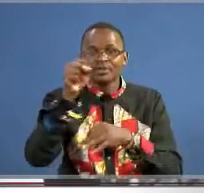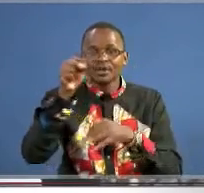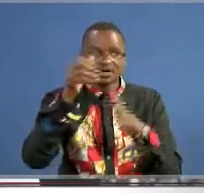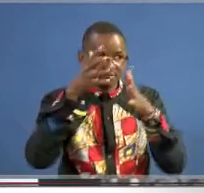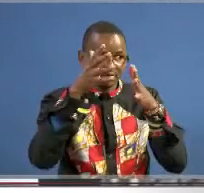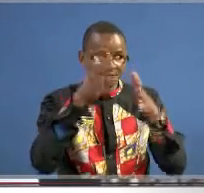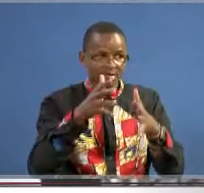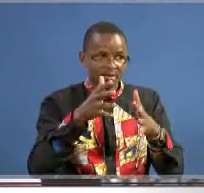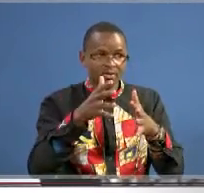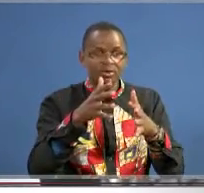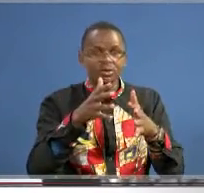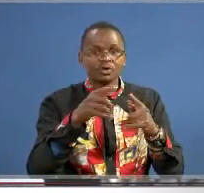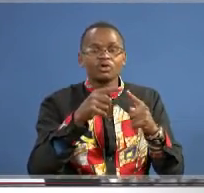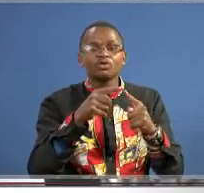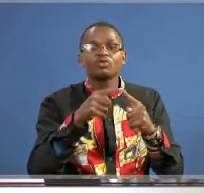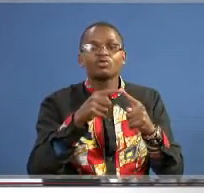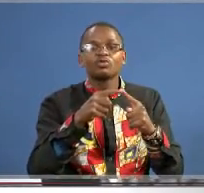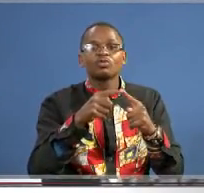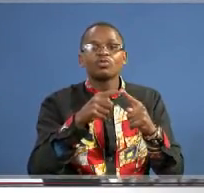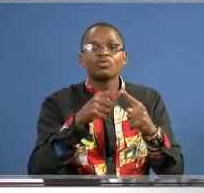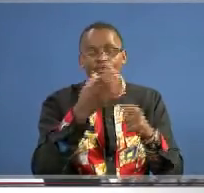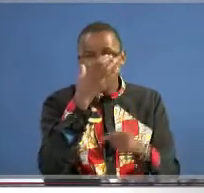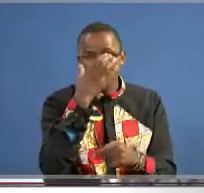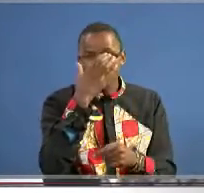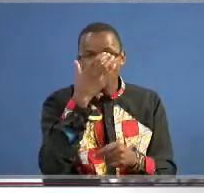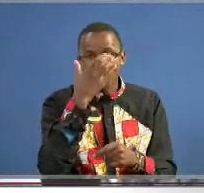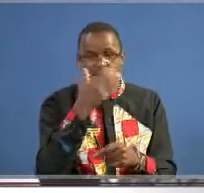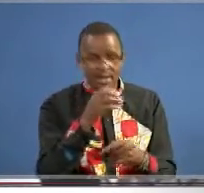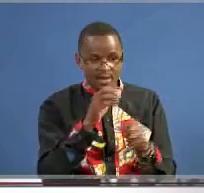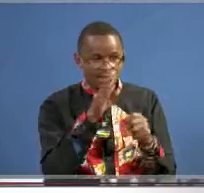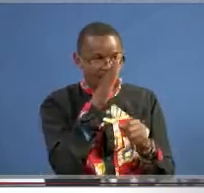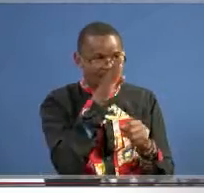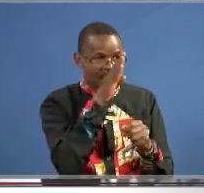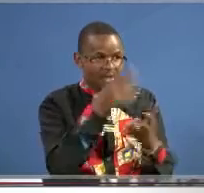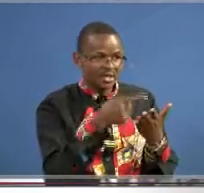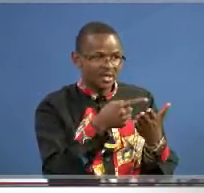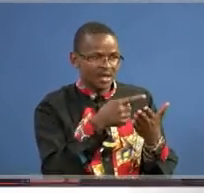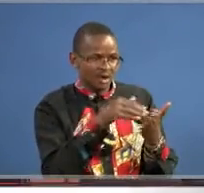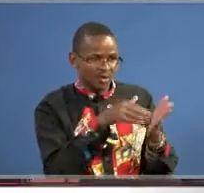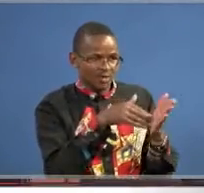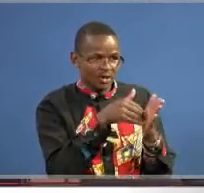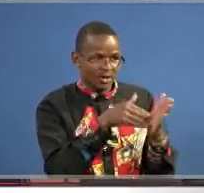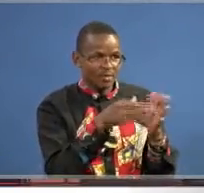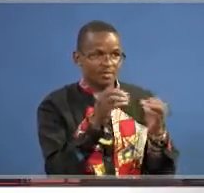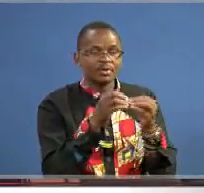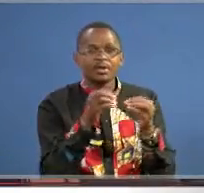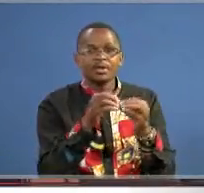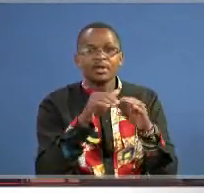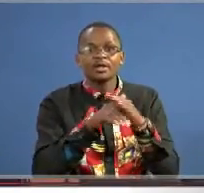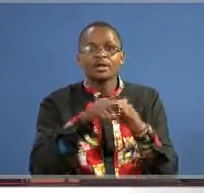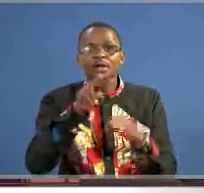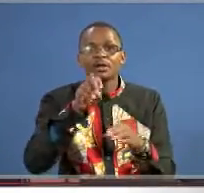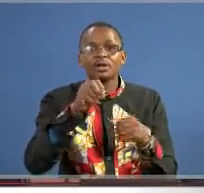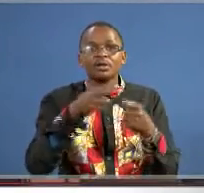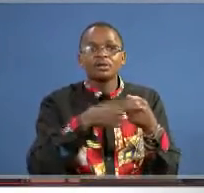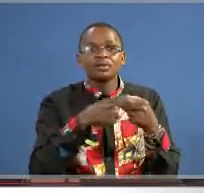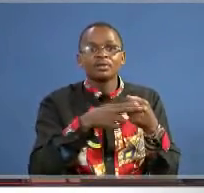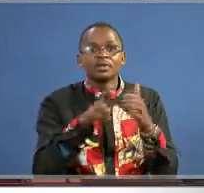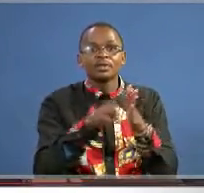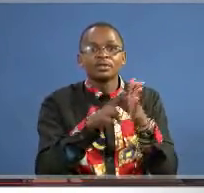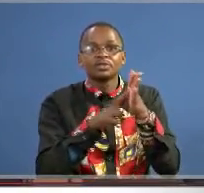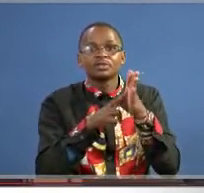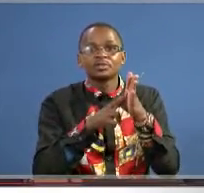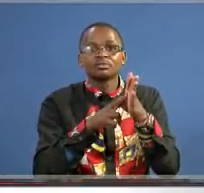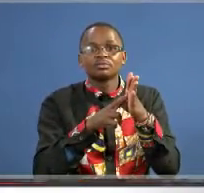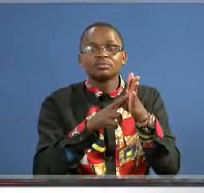ground, to William Ruto, then they will be in a weaker position. In 2017, Register of Political